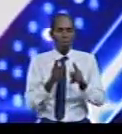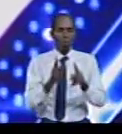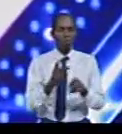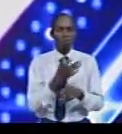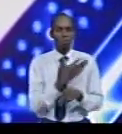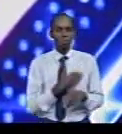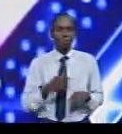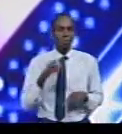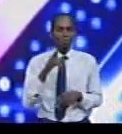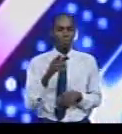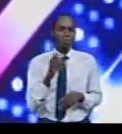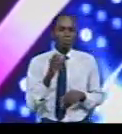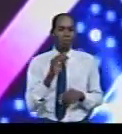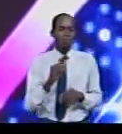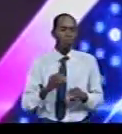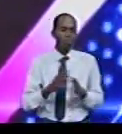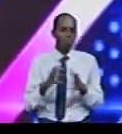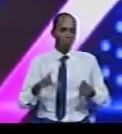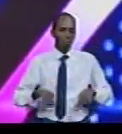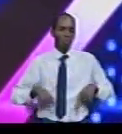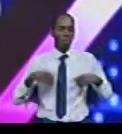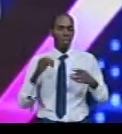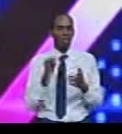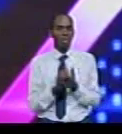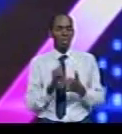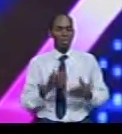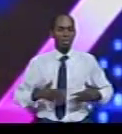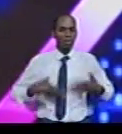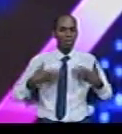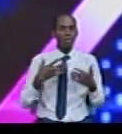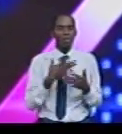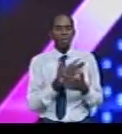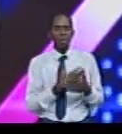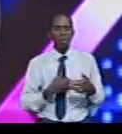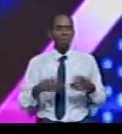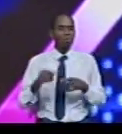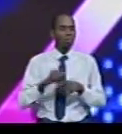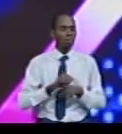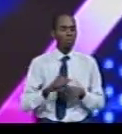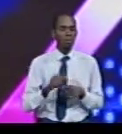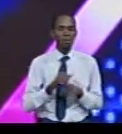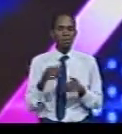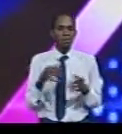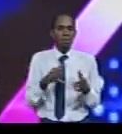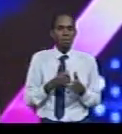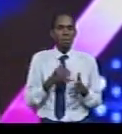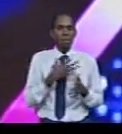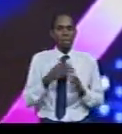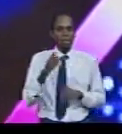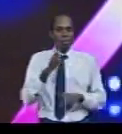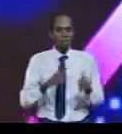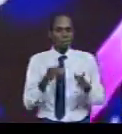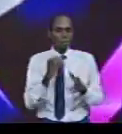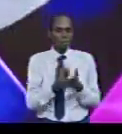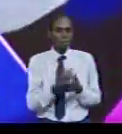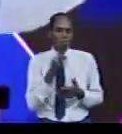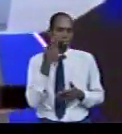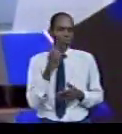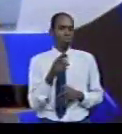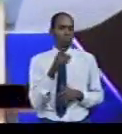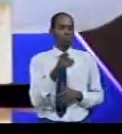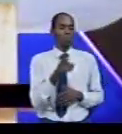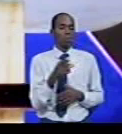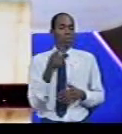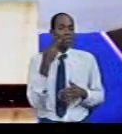lived that life and he so practiced his faith that the people that saw him and the people that saw his